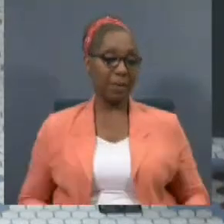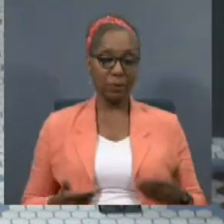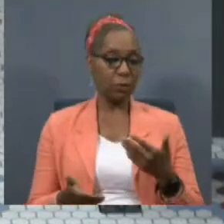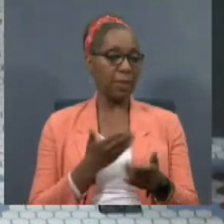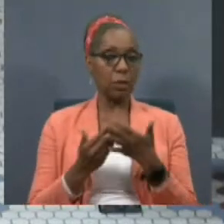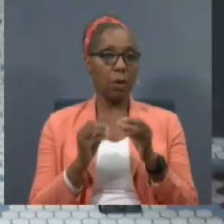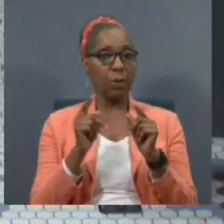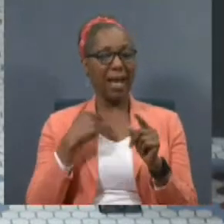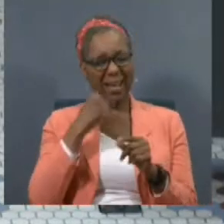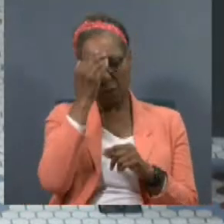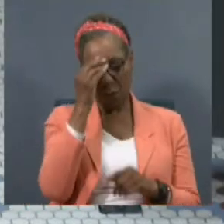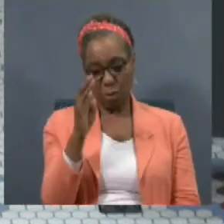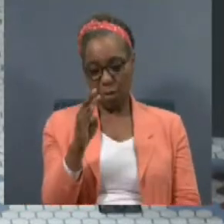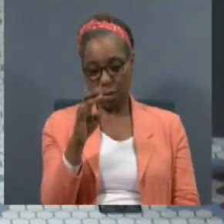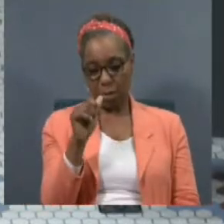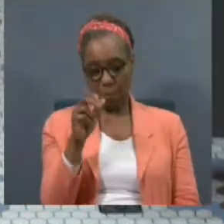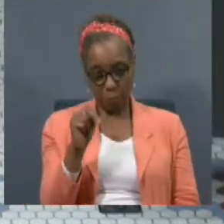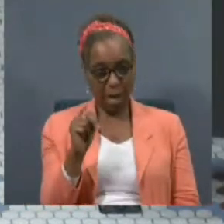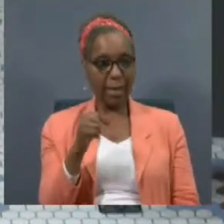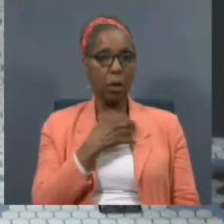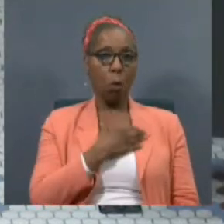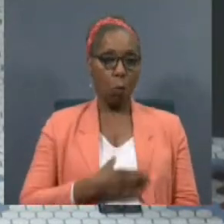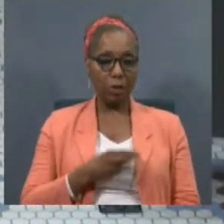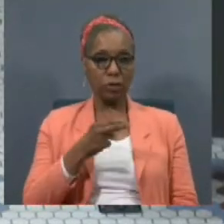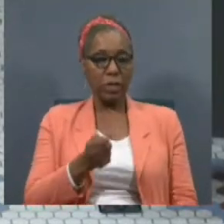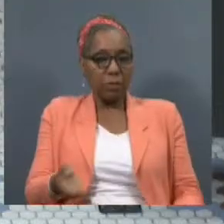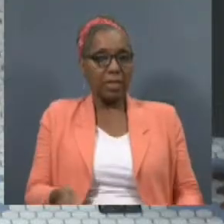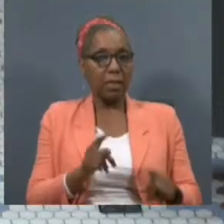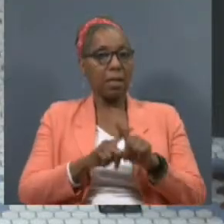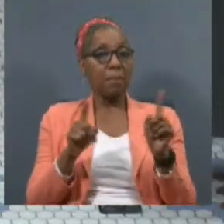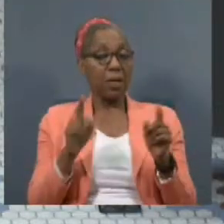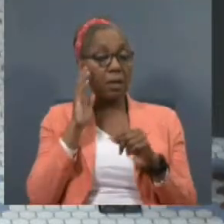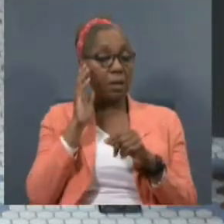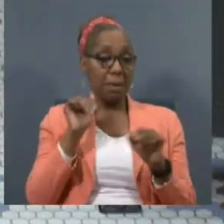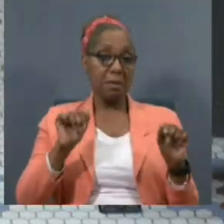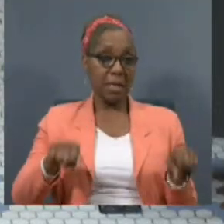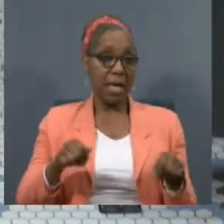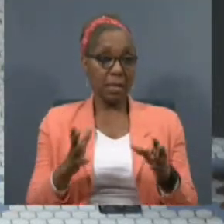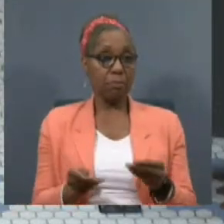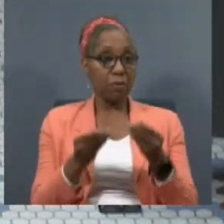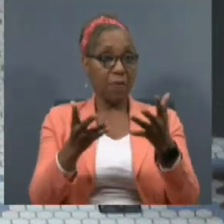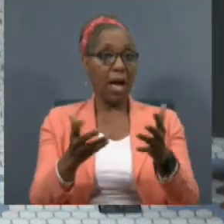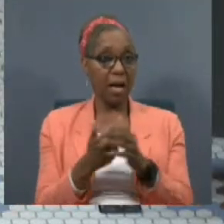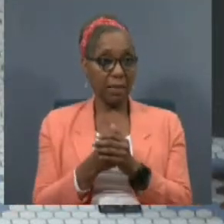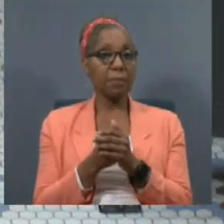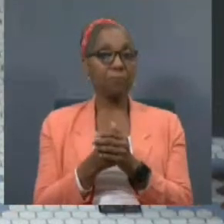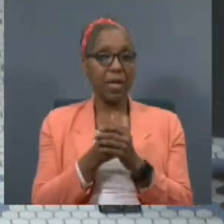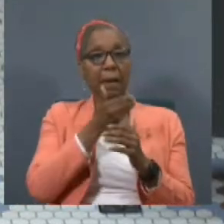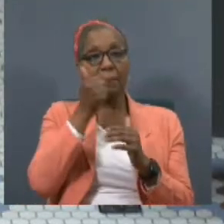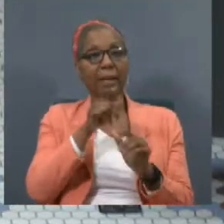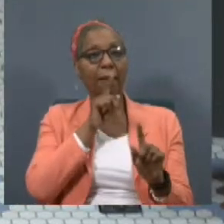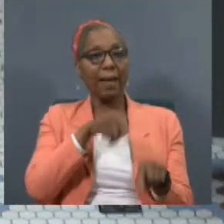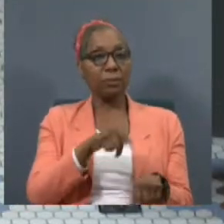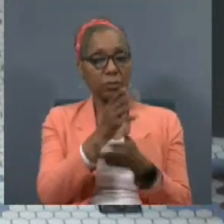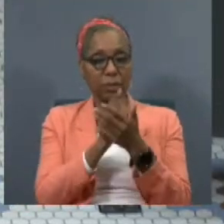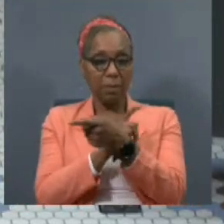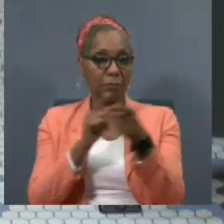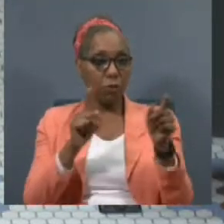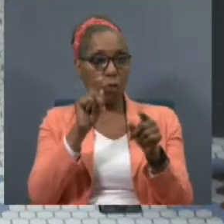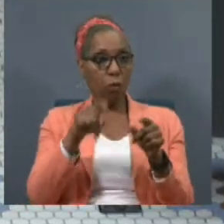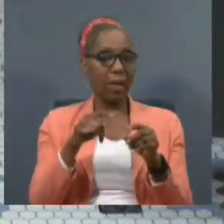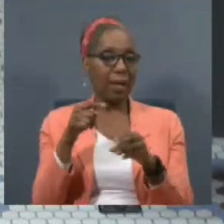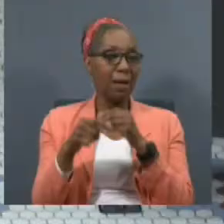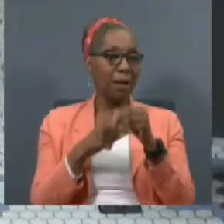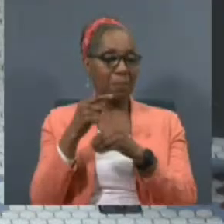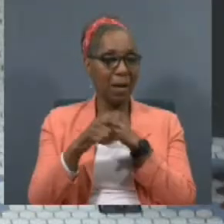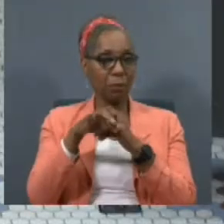but I know Brian really wishes he was here, would certainly be able to provide better answers to some of your questions as far